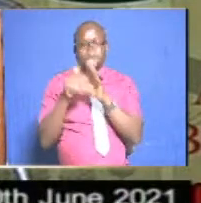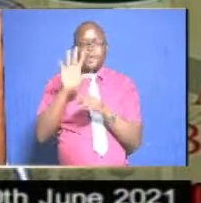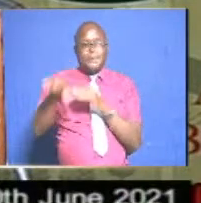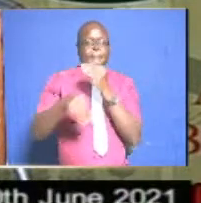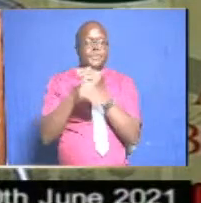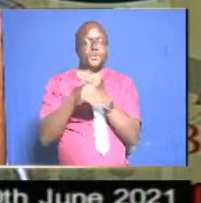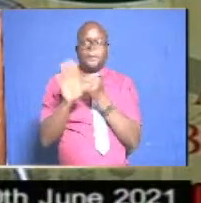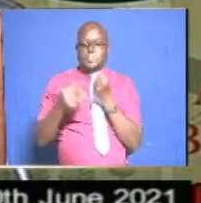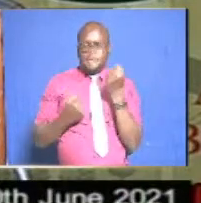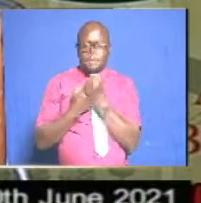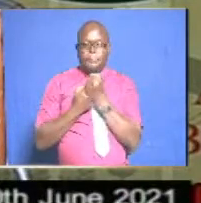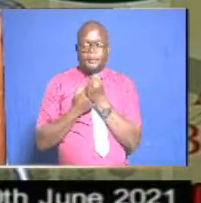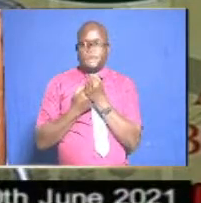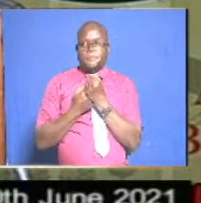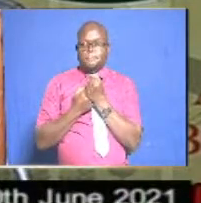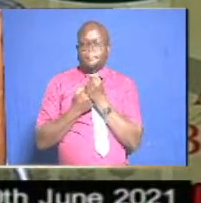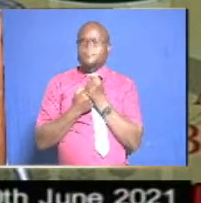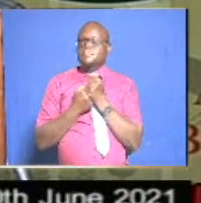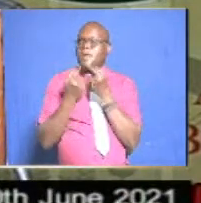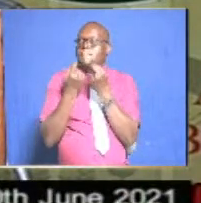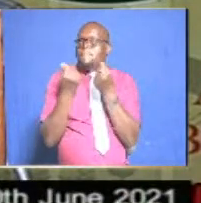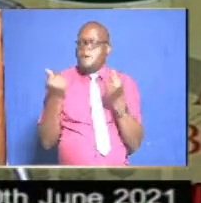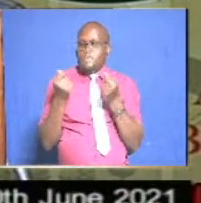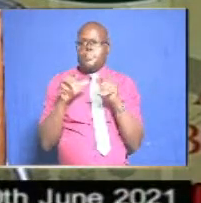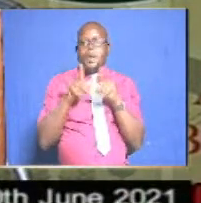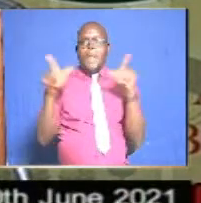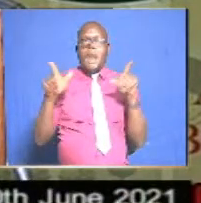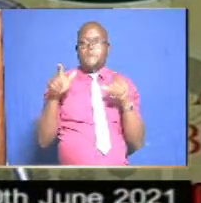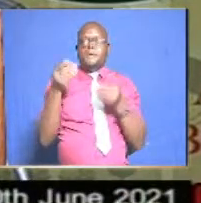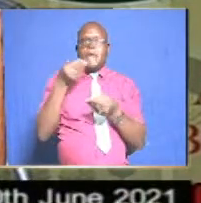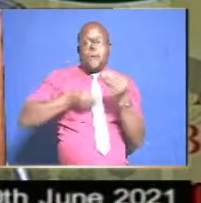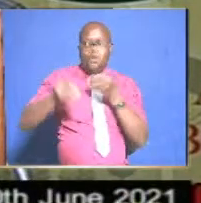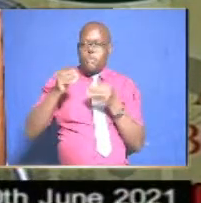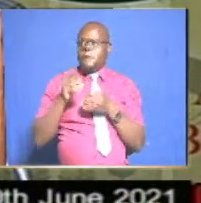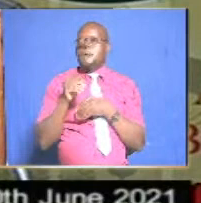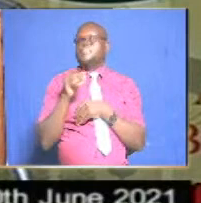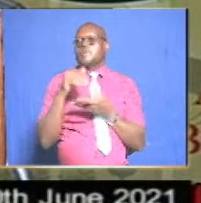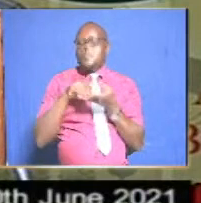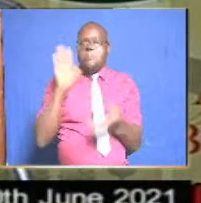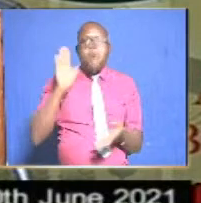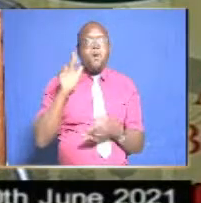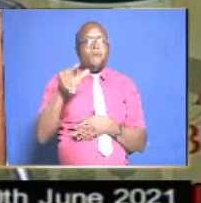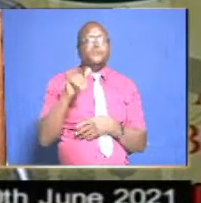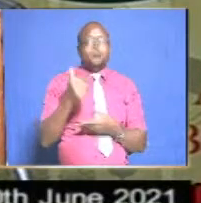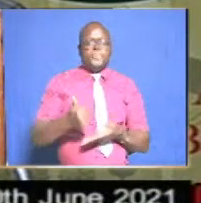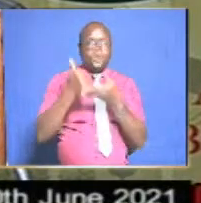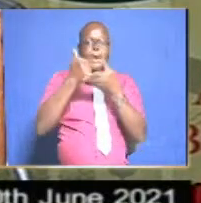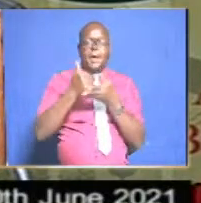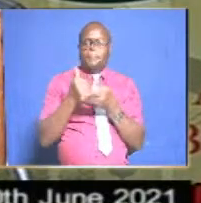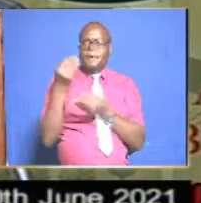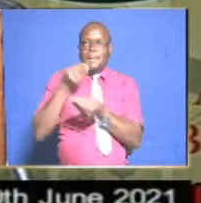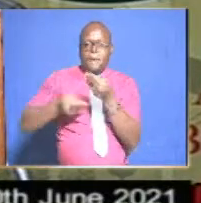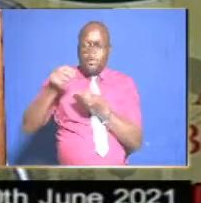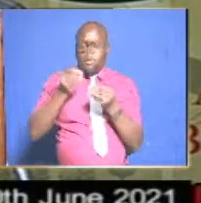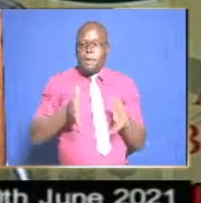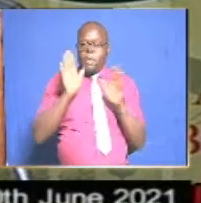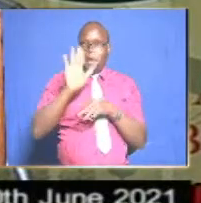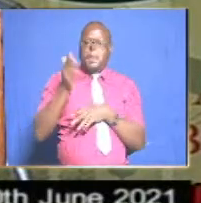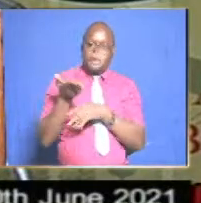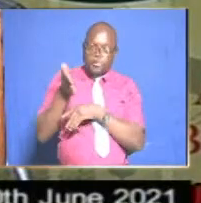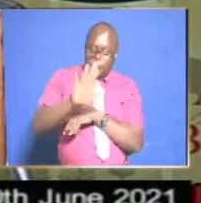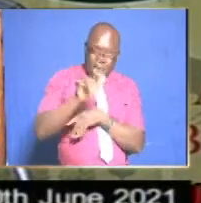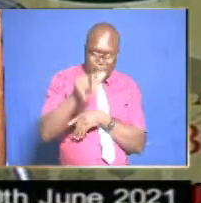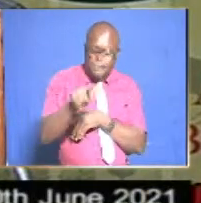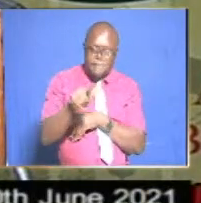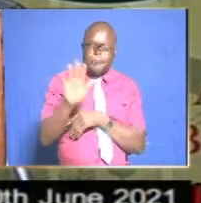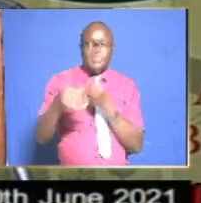fiscal support in a few large economies and monetary easing that further uplifts the economic outlook. This outlook is